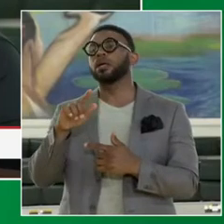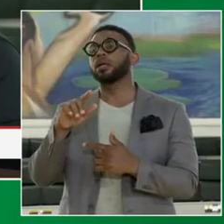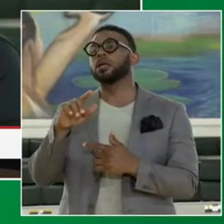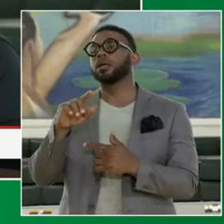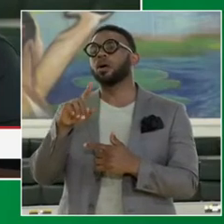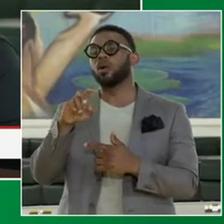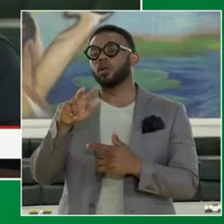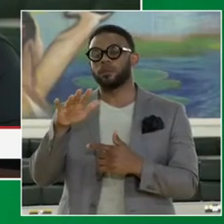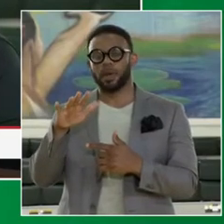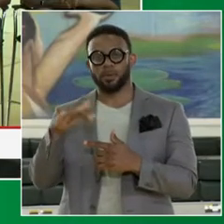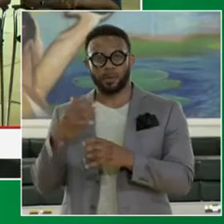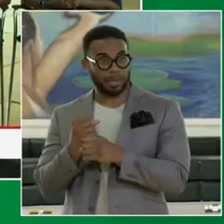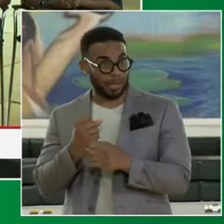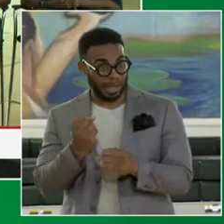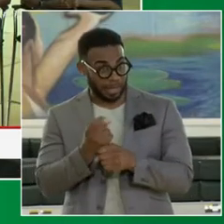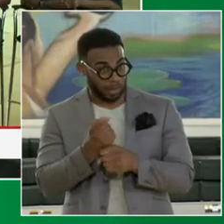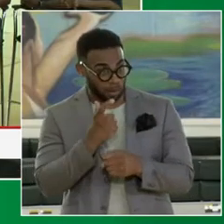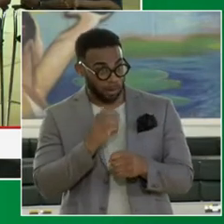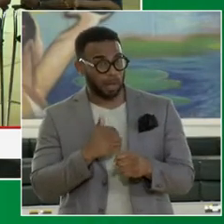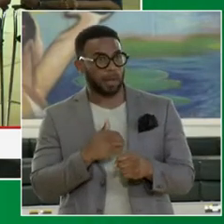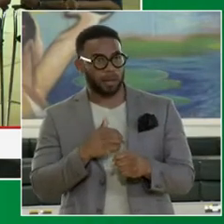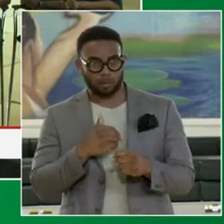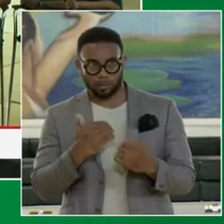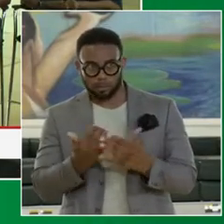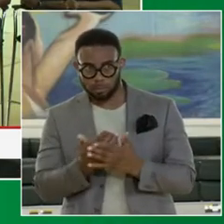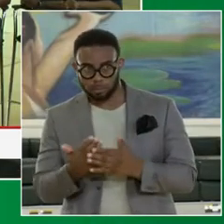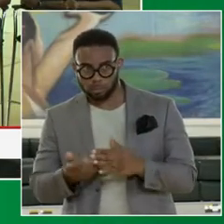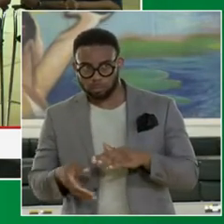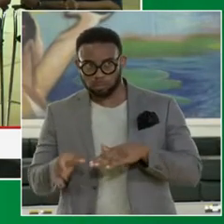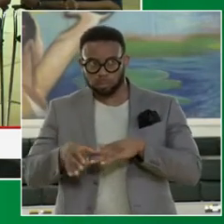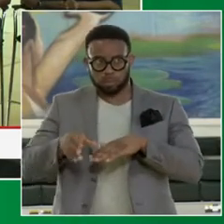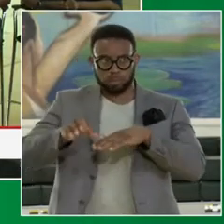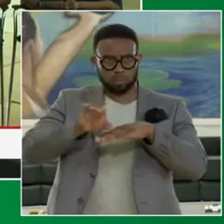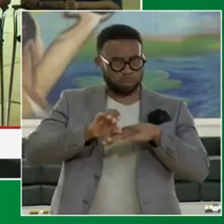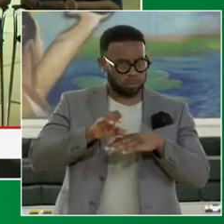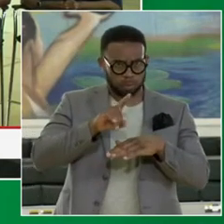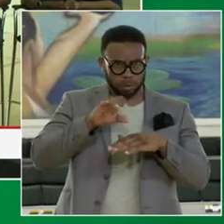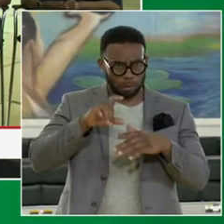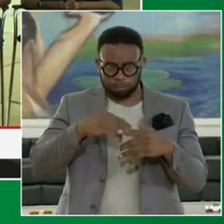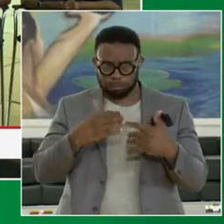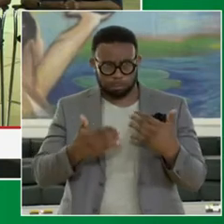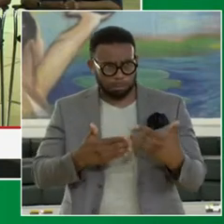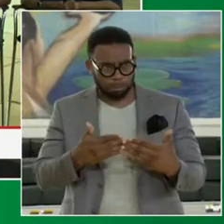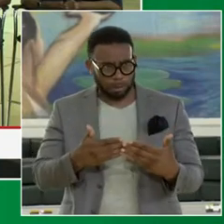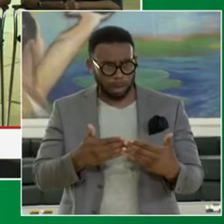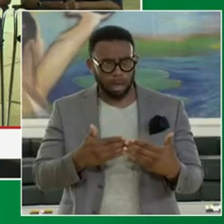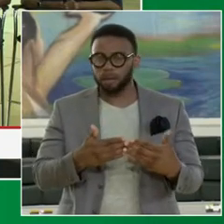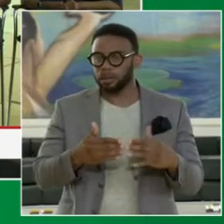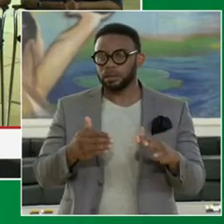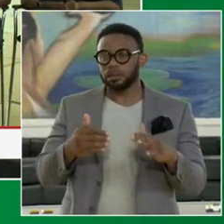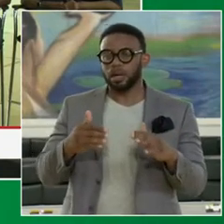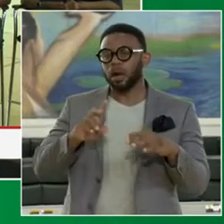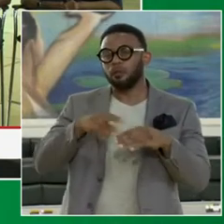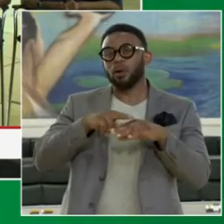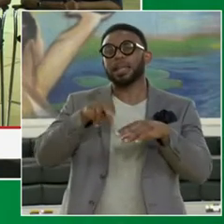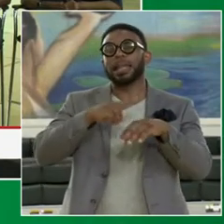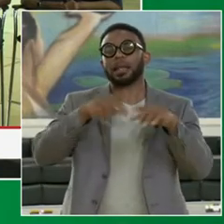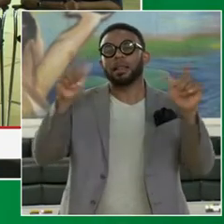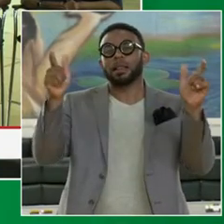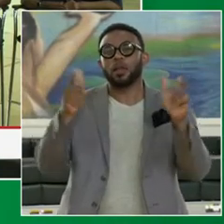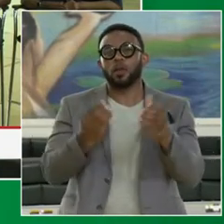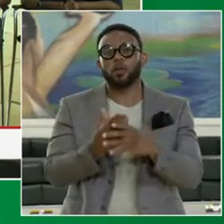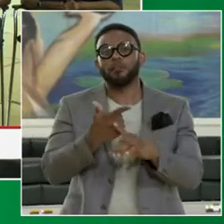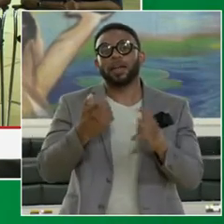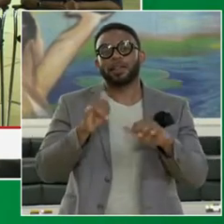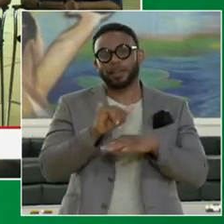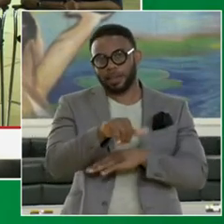through in the year. And each year you're going to have folks who retire or maybe go to a different career or different occupation. That's right. The attrition rate goes a lot faster than